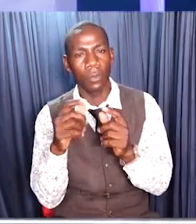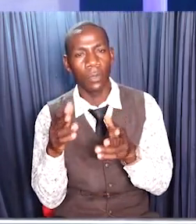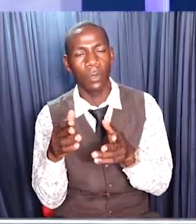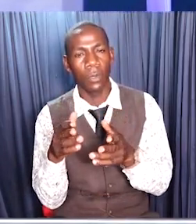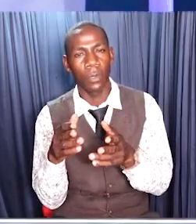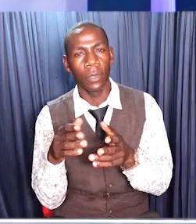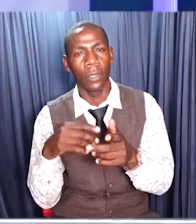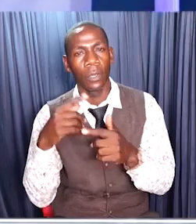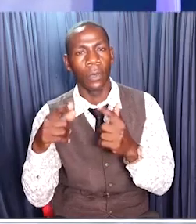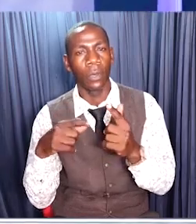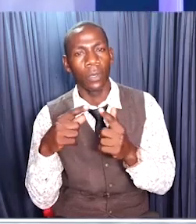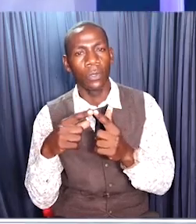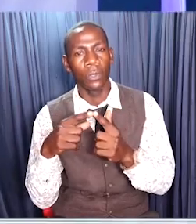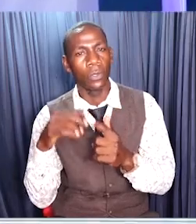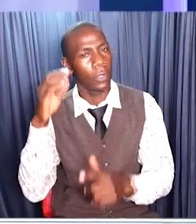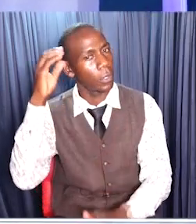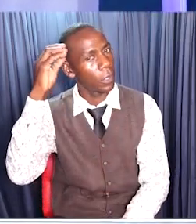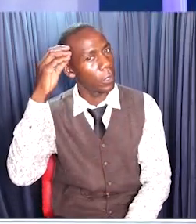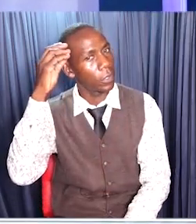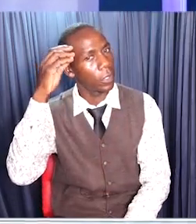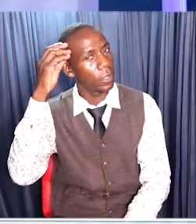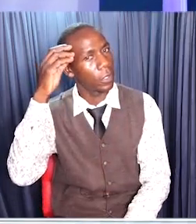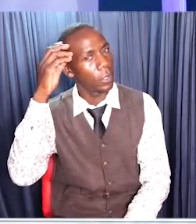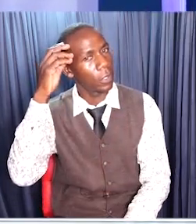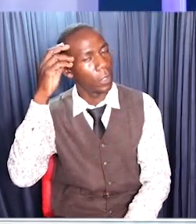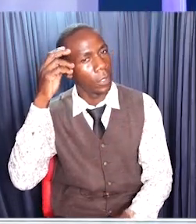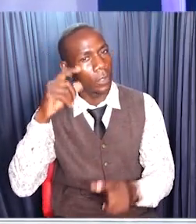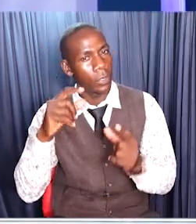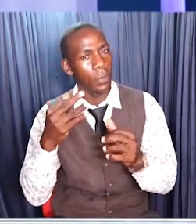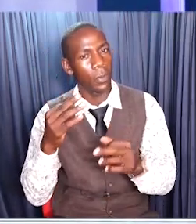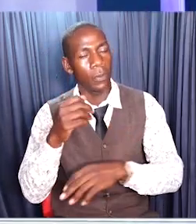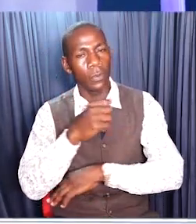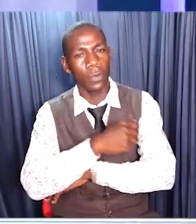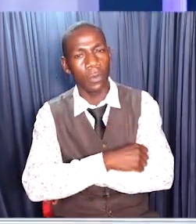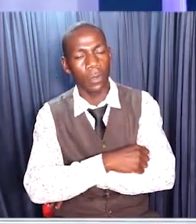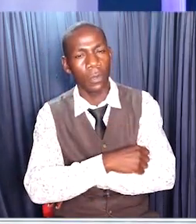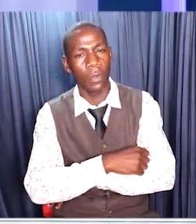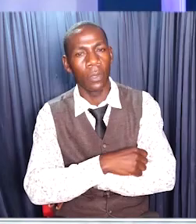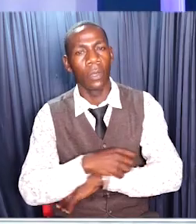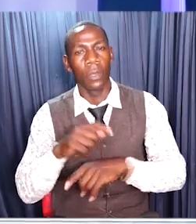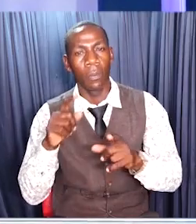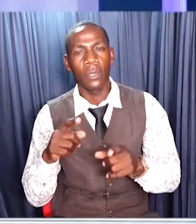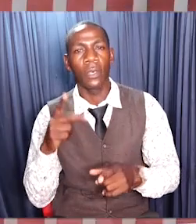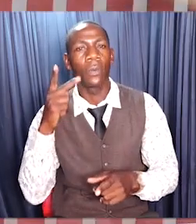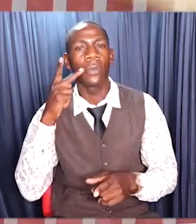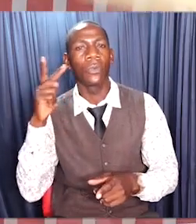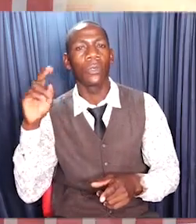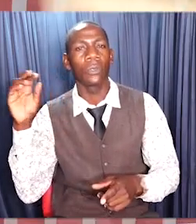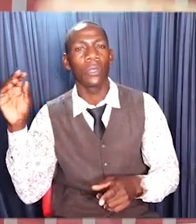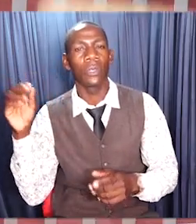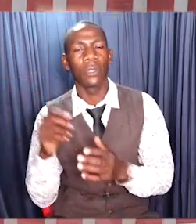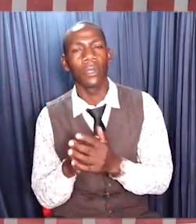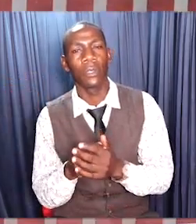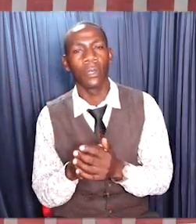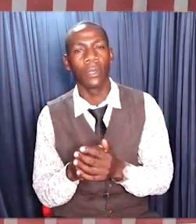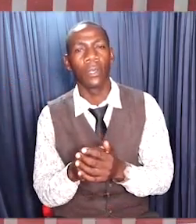There is a trip. Tunaenda Eldoret. We are going to Eldoret. Kwa trip ya shule. For a school trip. Tekana tuende na elfu mbili. We need to go with